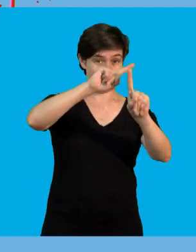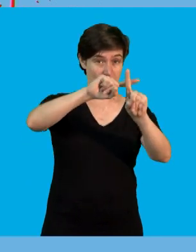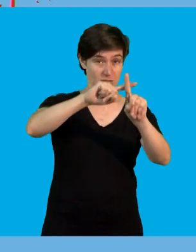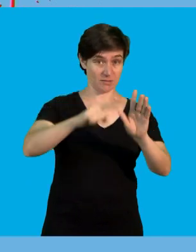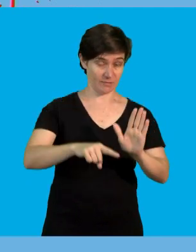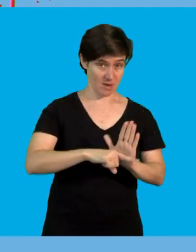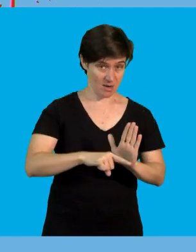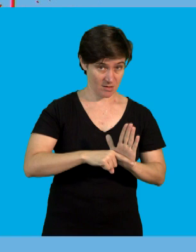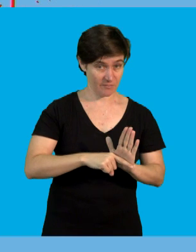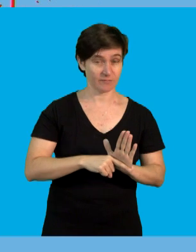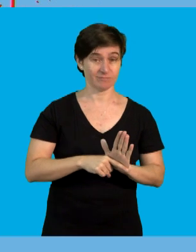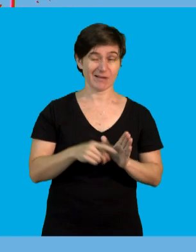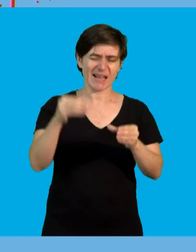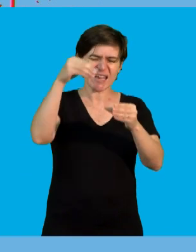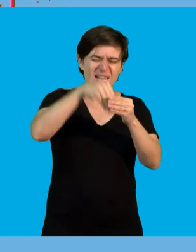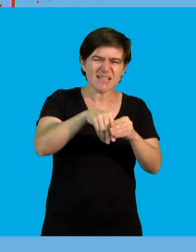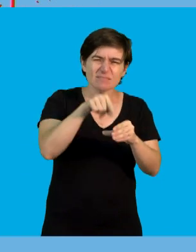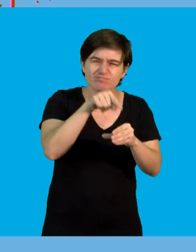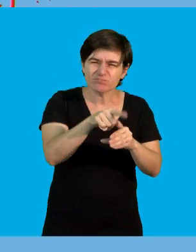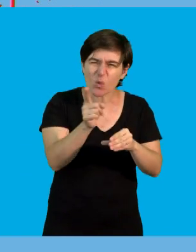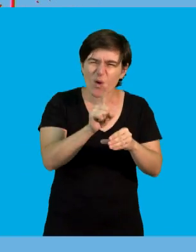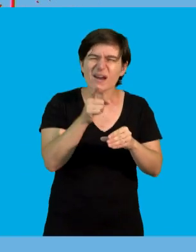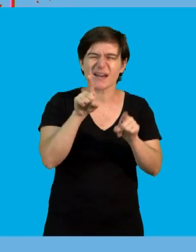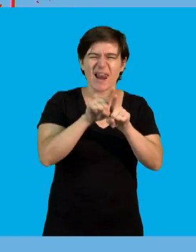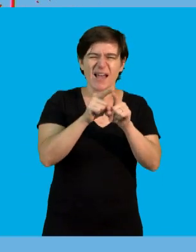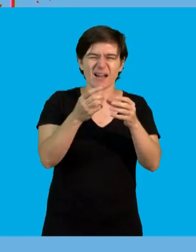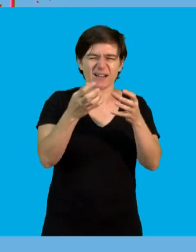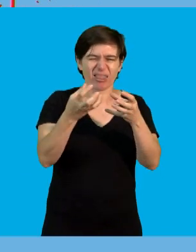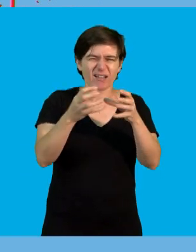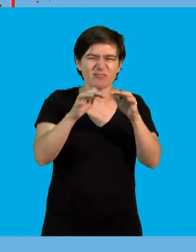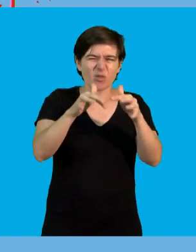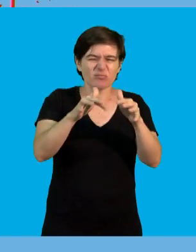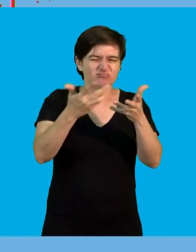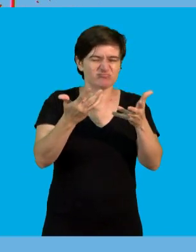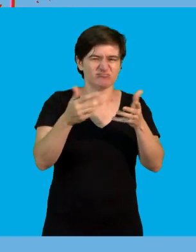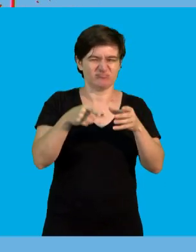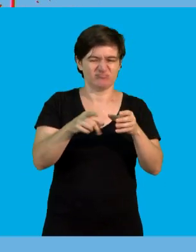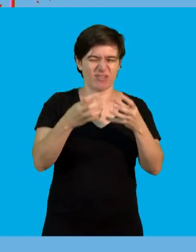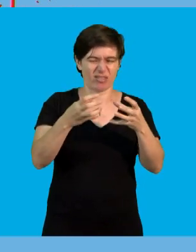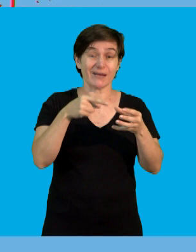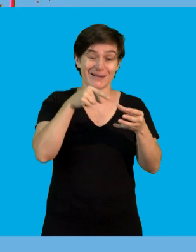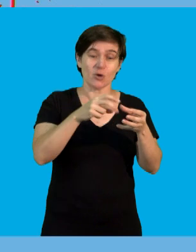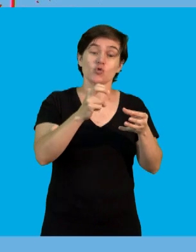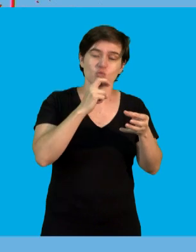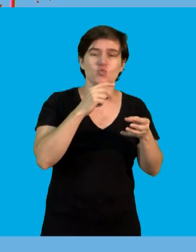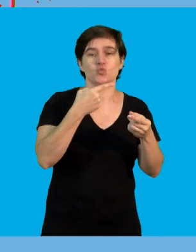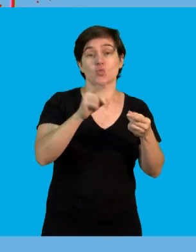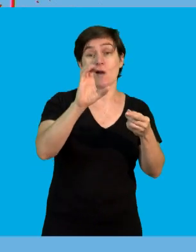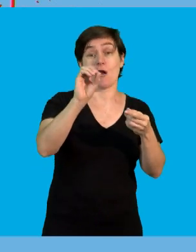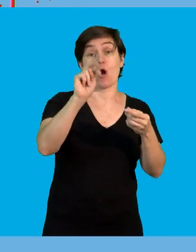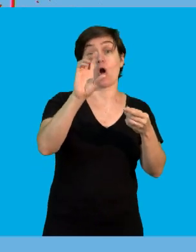that has a positive terminal and a negative terminal, and inside the cell we have the paste, and this paste is used to